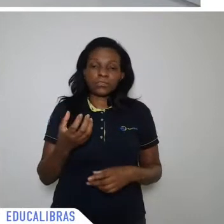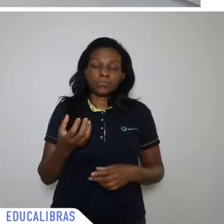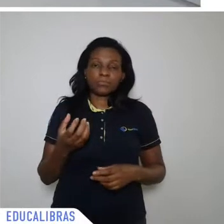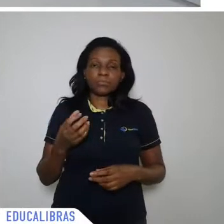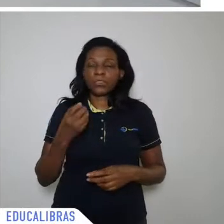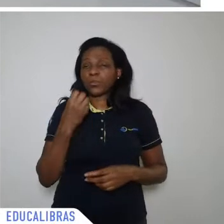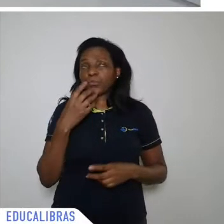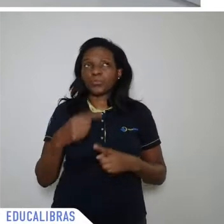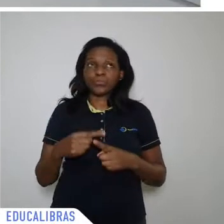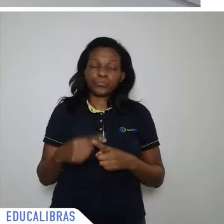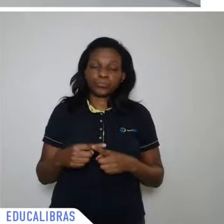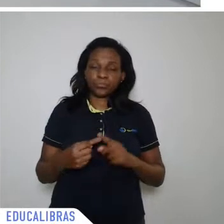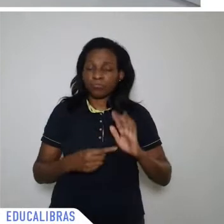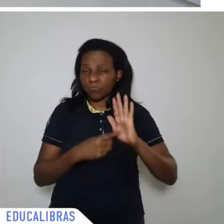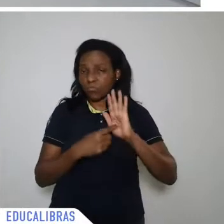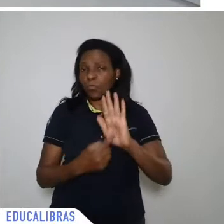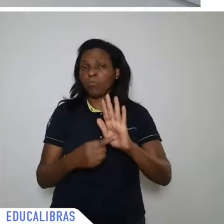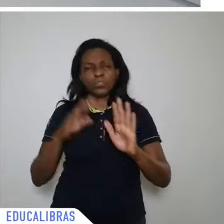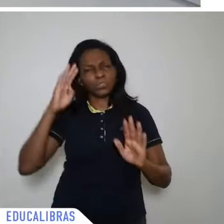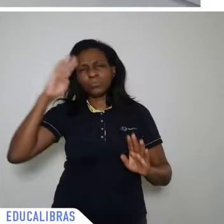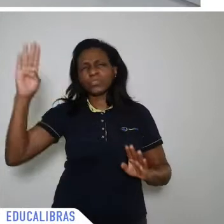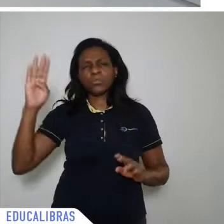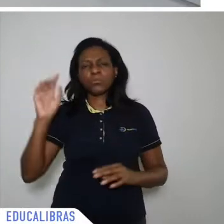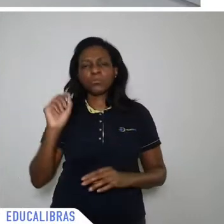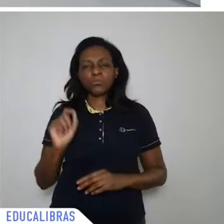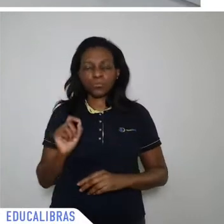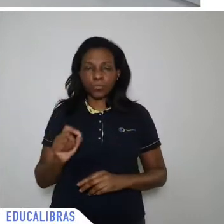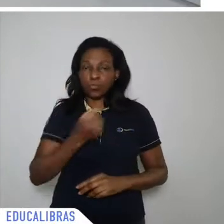But what do we get with it?